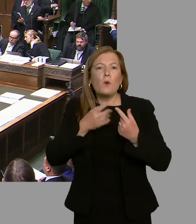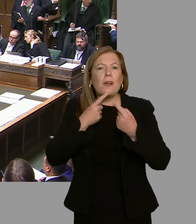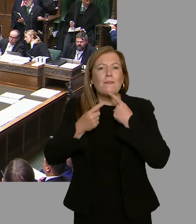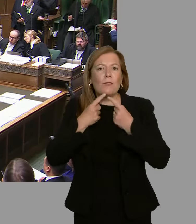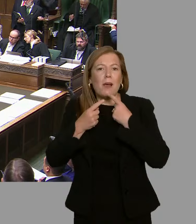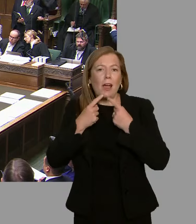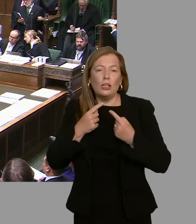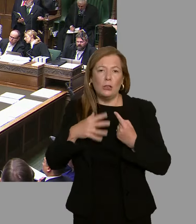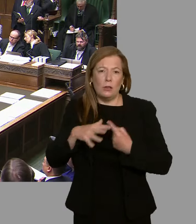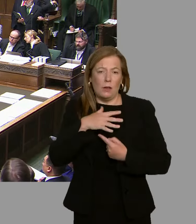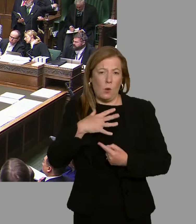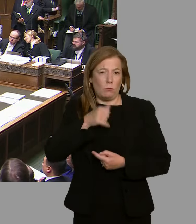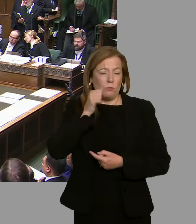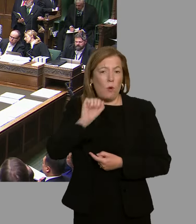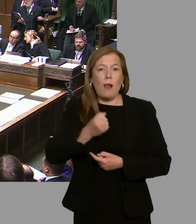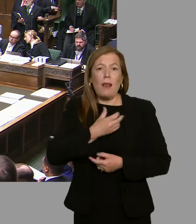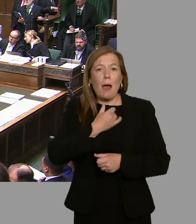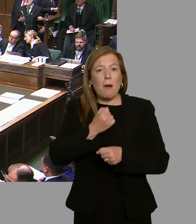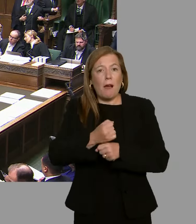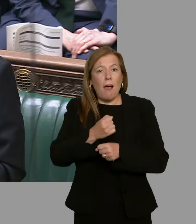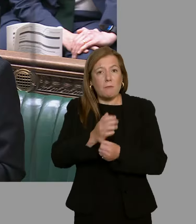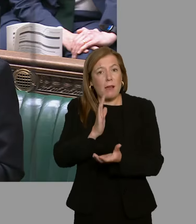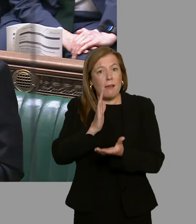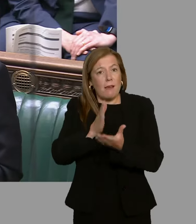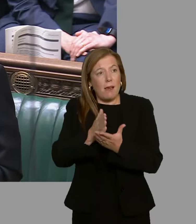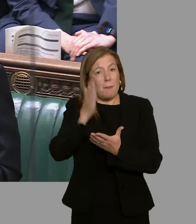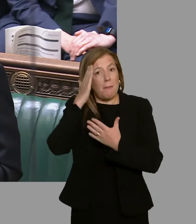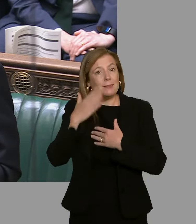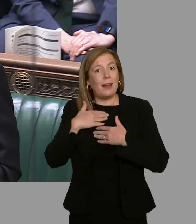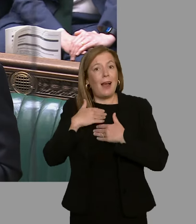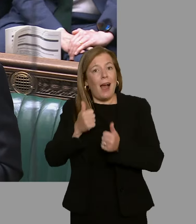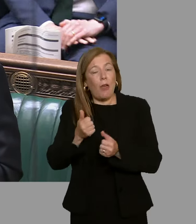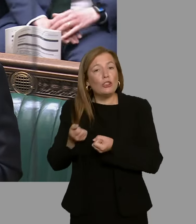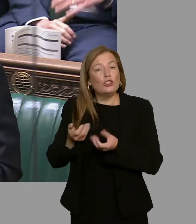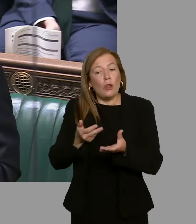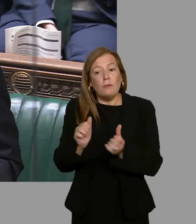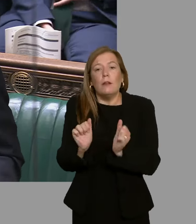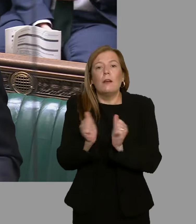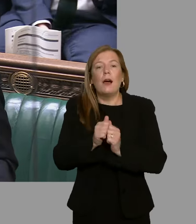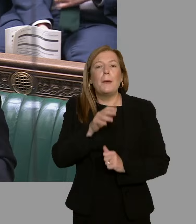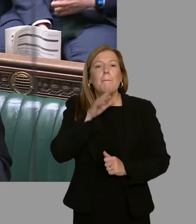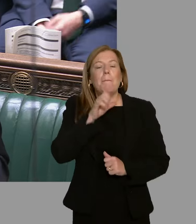Can I thank him for raising this crucial issue? And across the House, I know members will